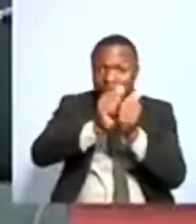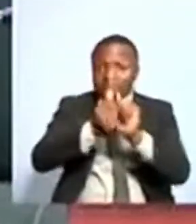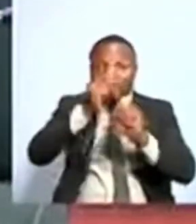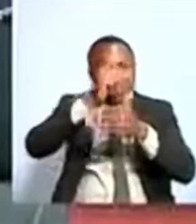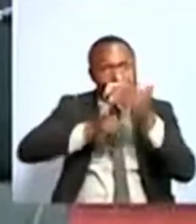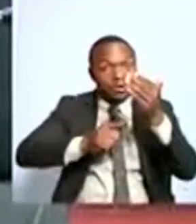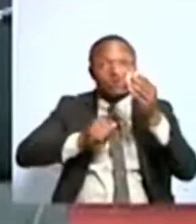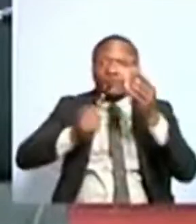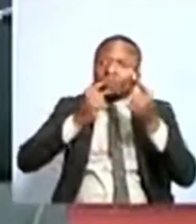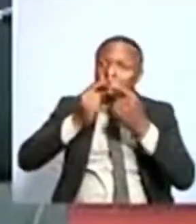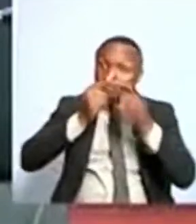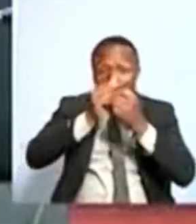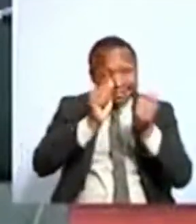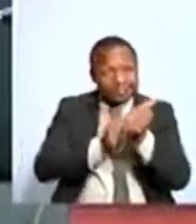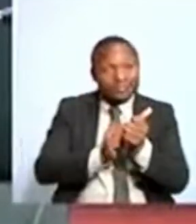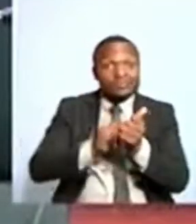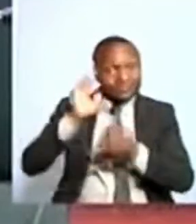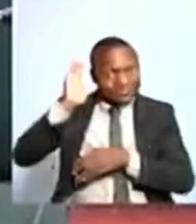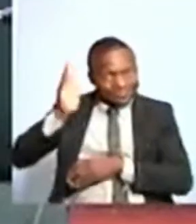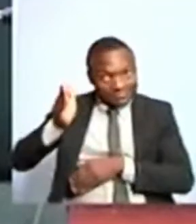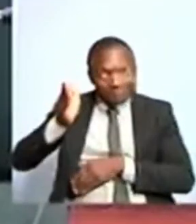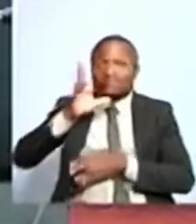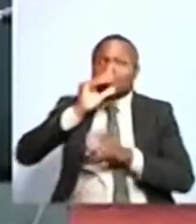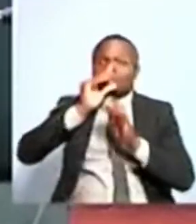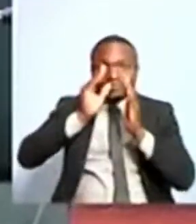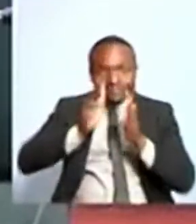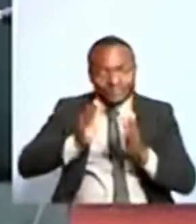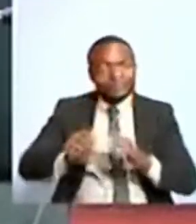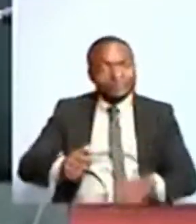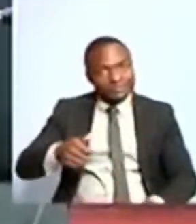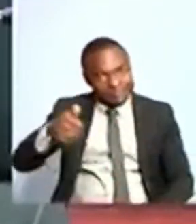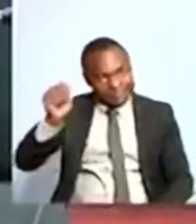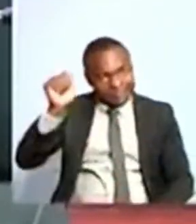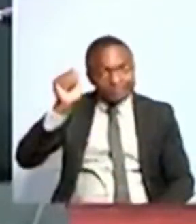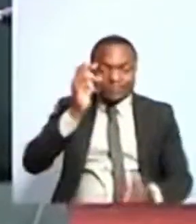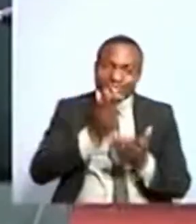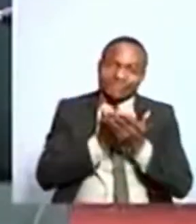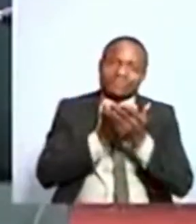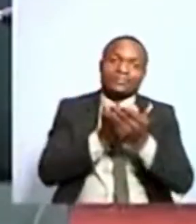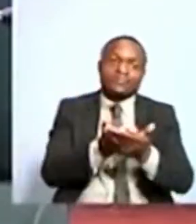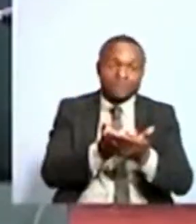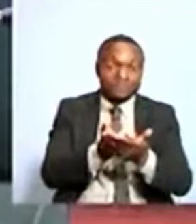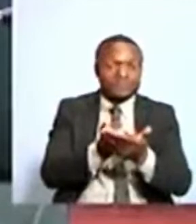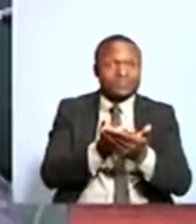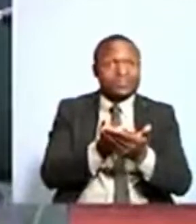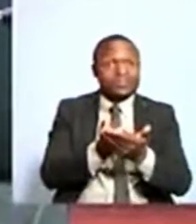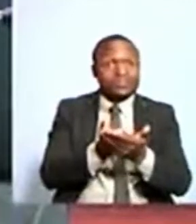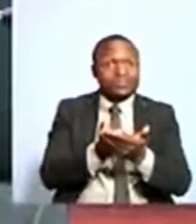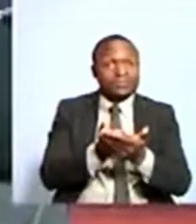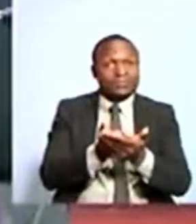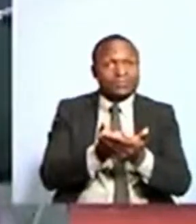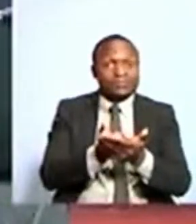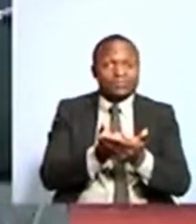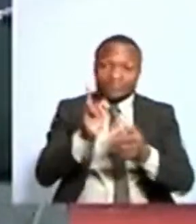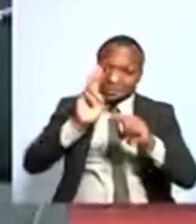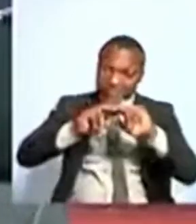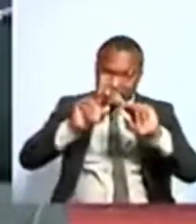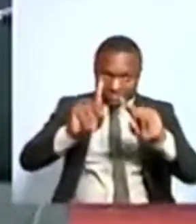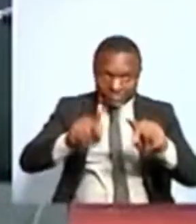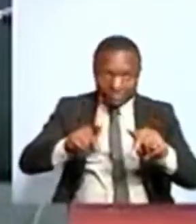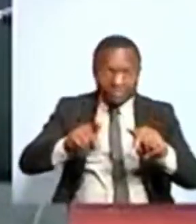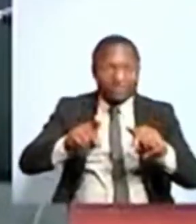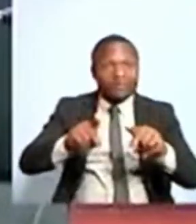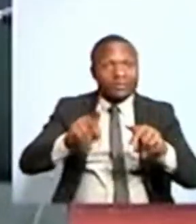discussing. Further, Mr. Speaker, as I already submitted and Mr. Speaker, Mr. Chairman